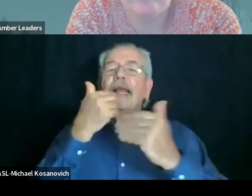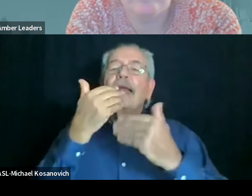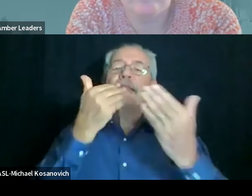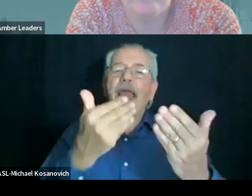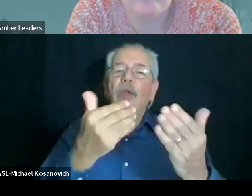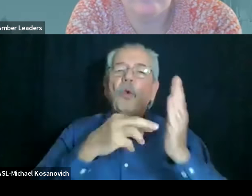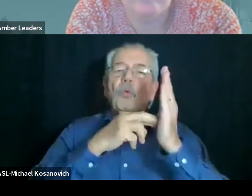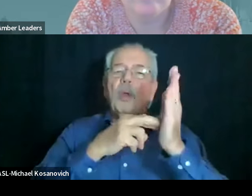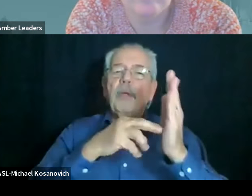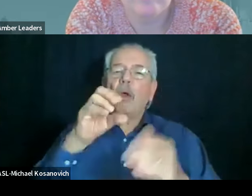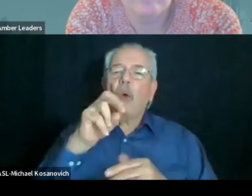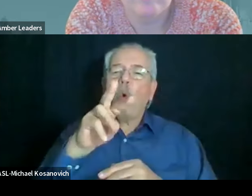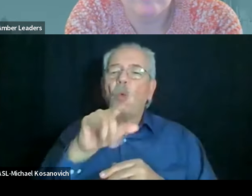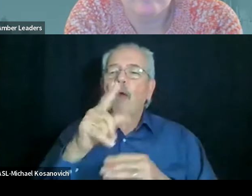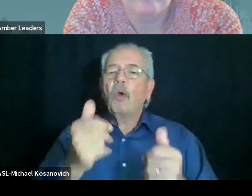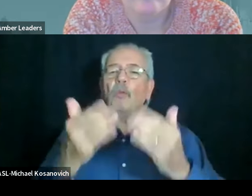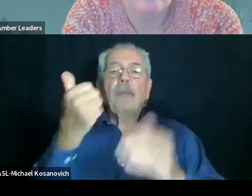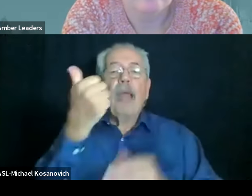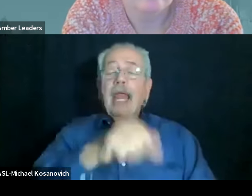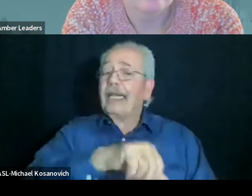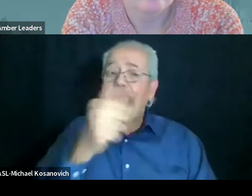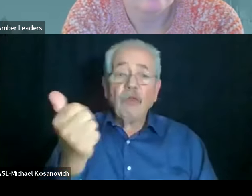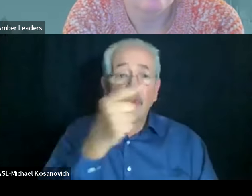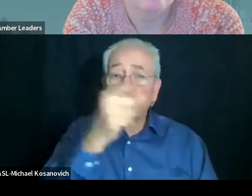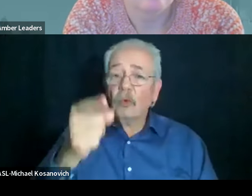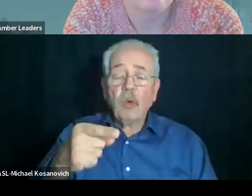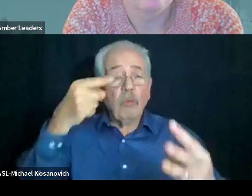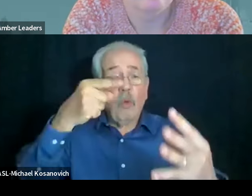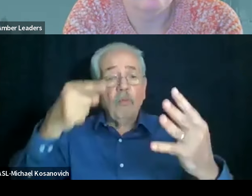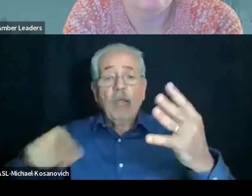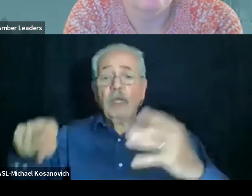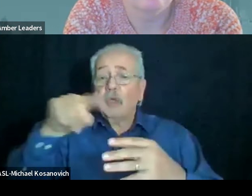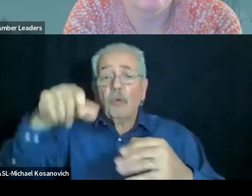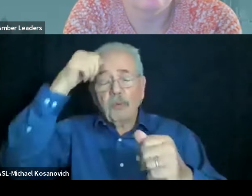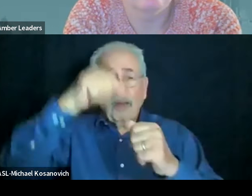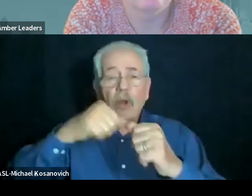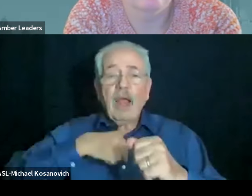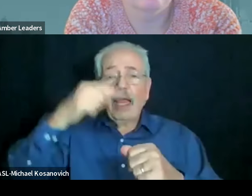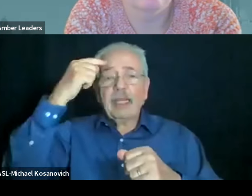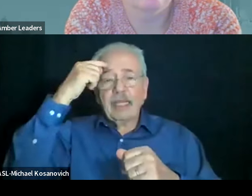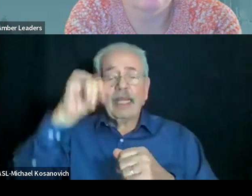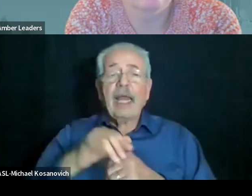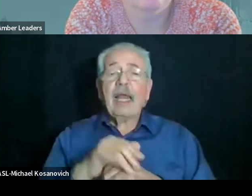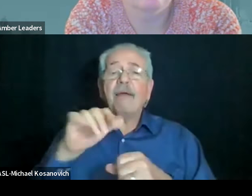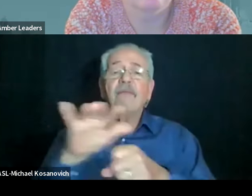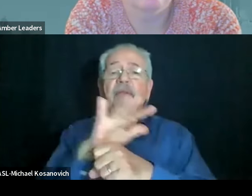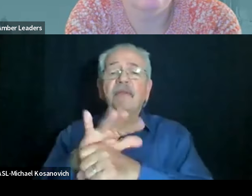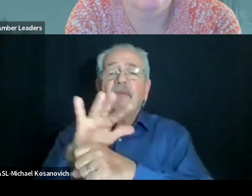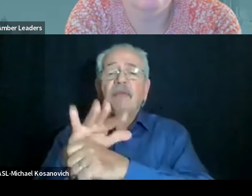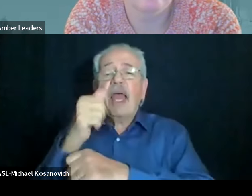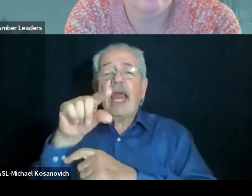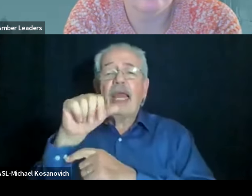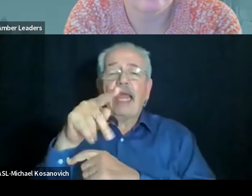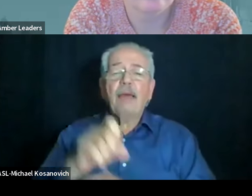Representative Orwell, for bringing that up. Any other points that you remember? I think Betsy can fill in any gaps too that we didn't